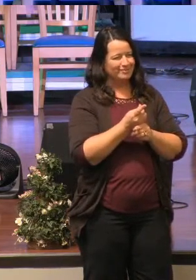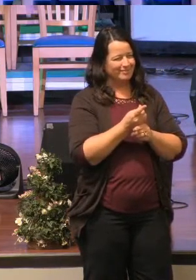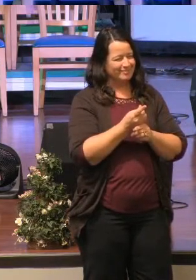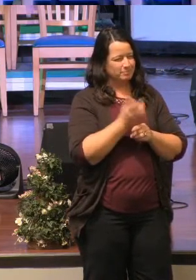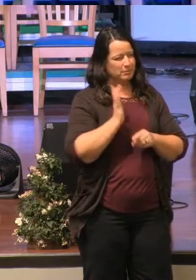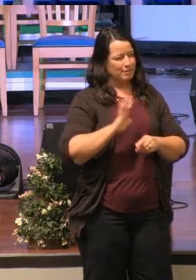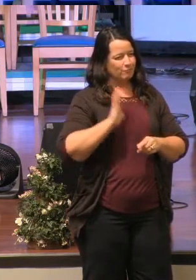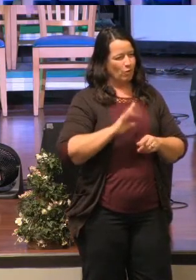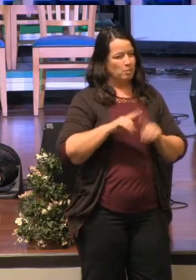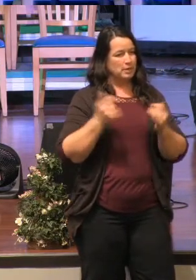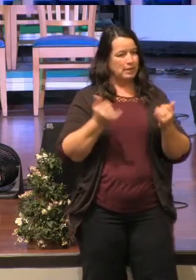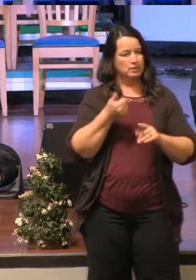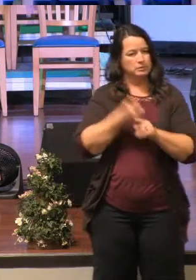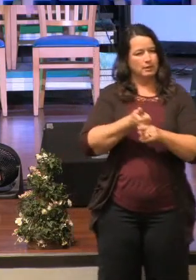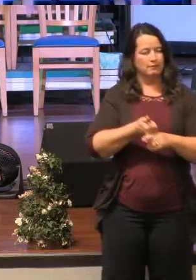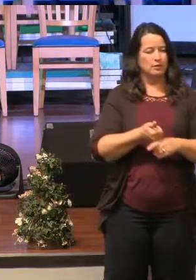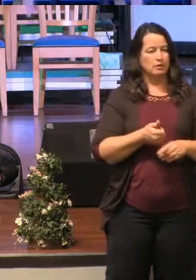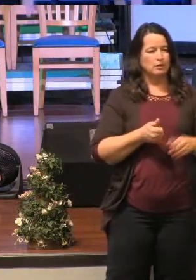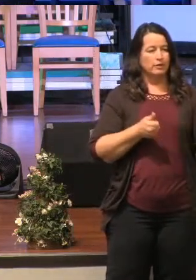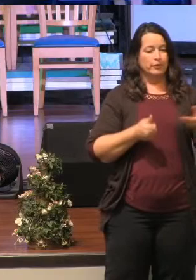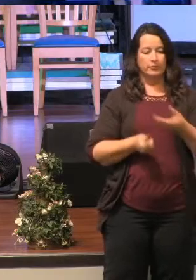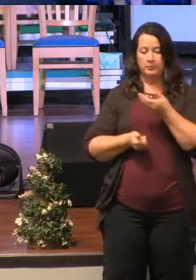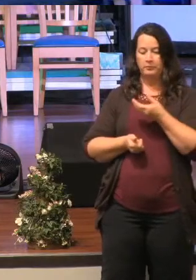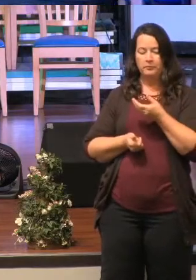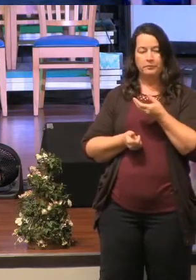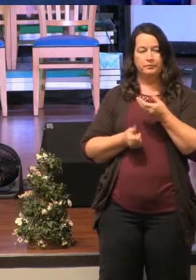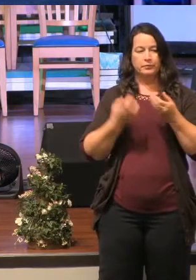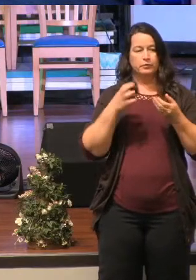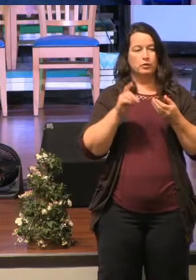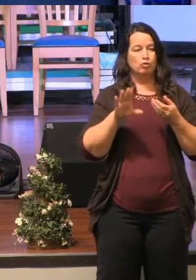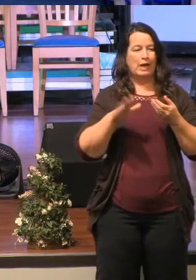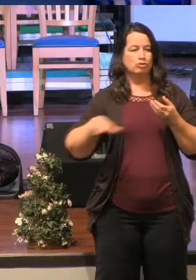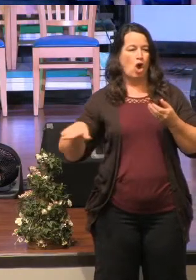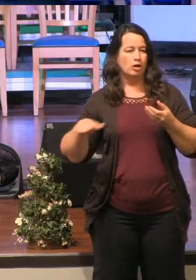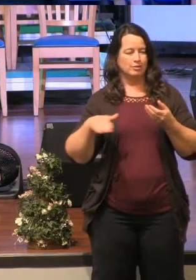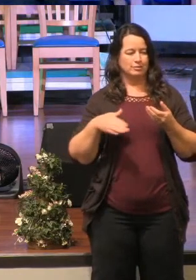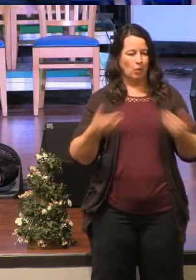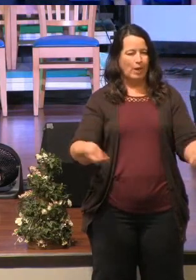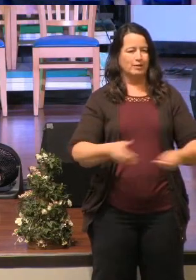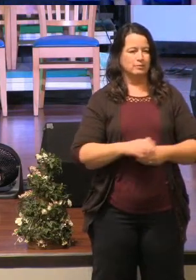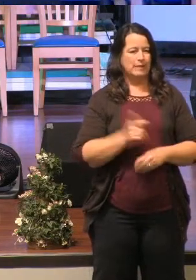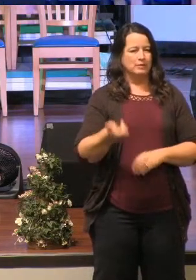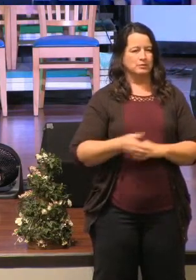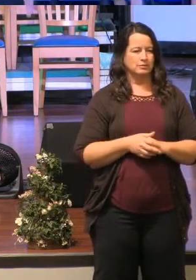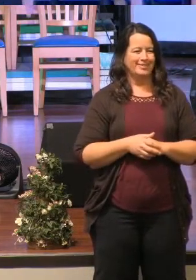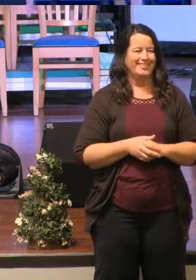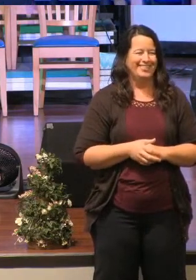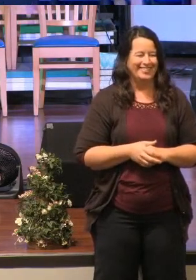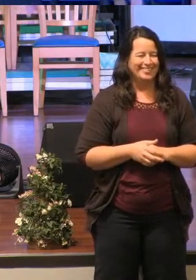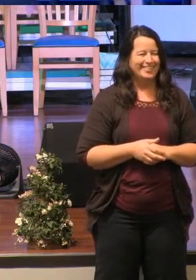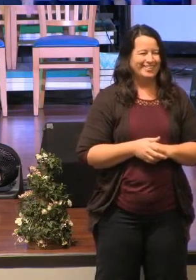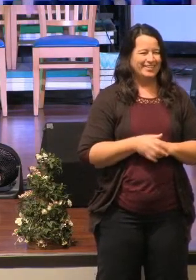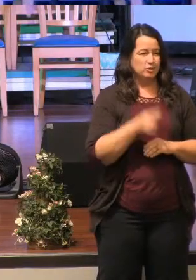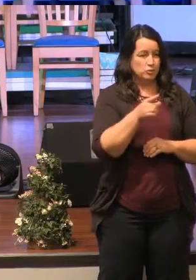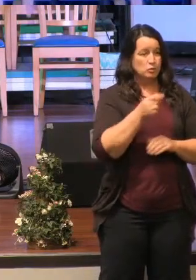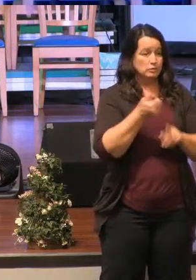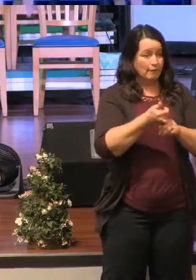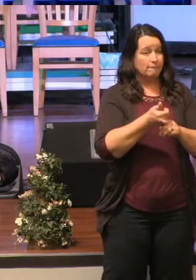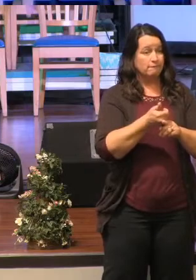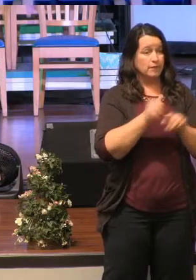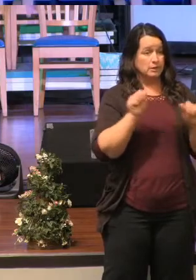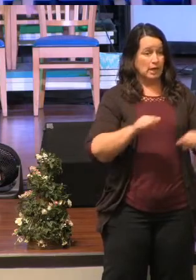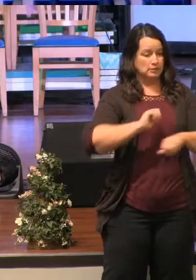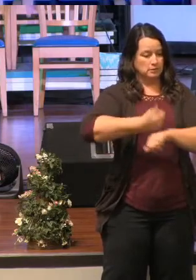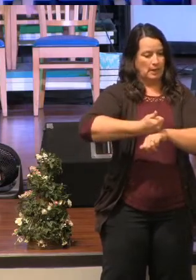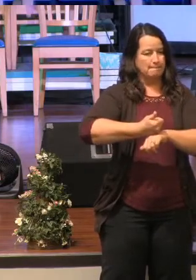for you. Now you go there, and they say, off with you now, let your granddaughter do that for you. Next. No, you go online. You know, I don't do that for